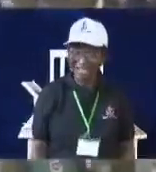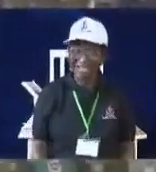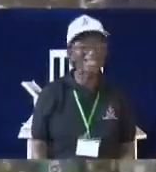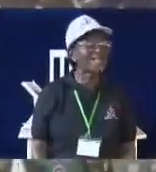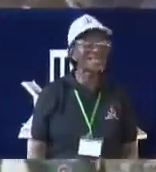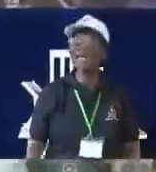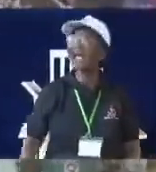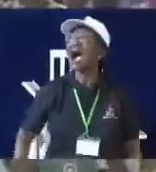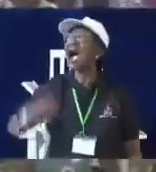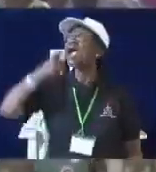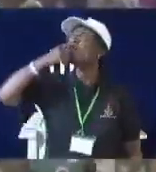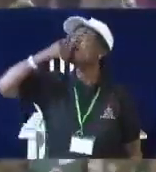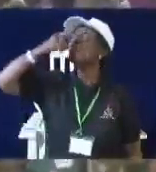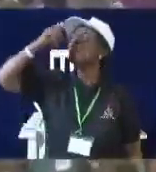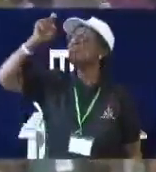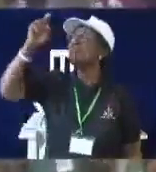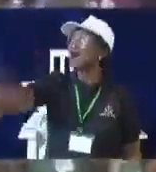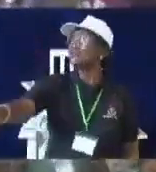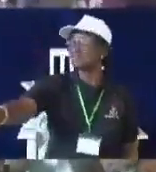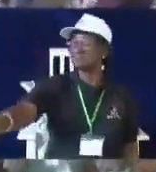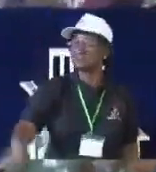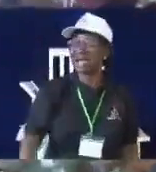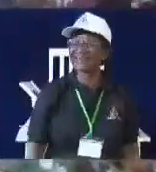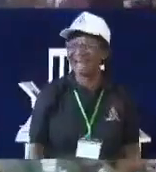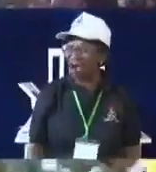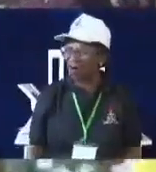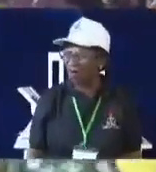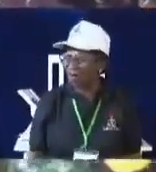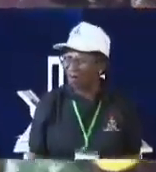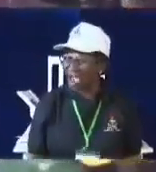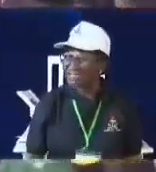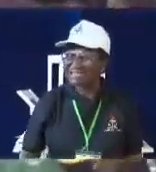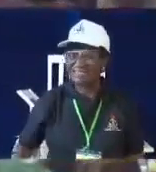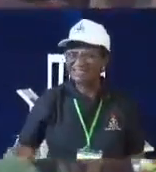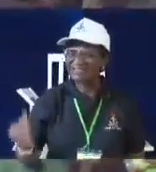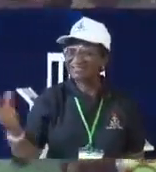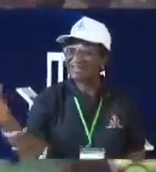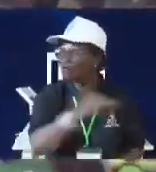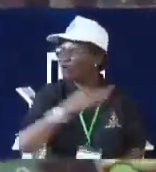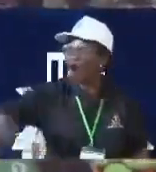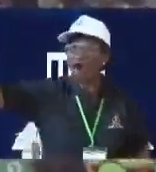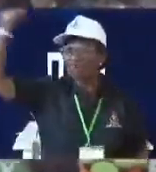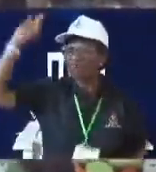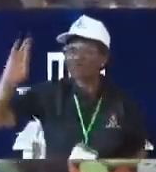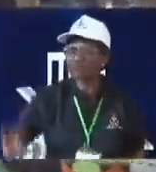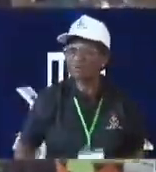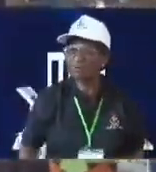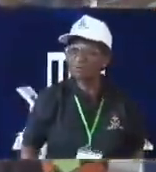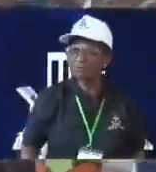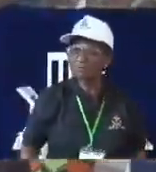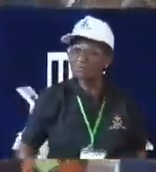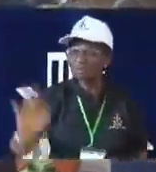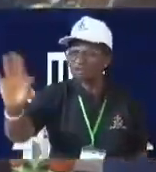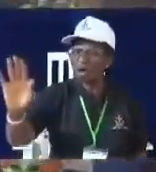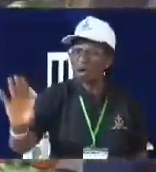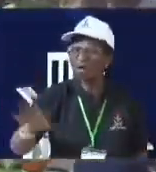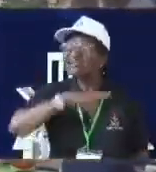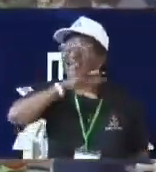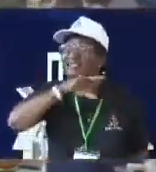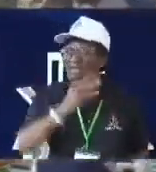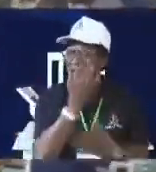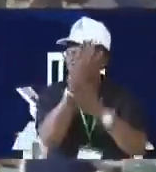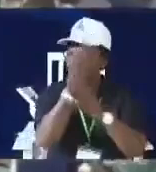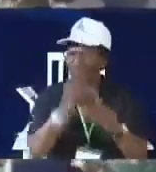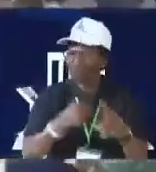I command Satan, in the mighty name of Jesus, take your dirty hands off